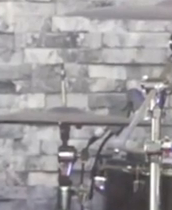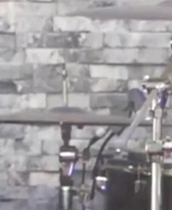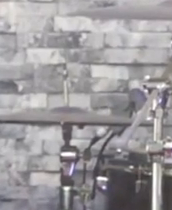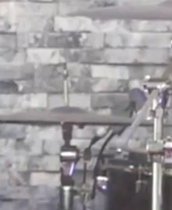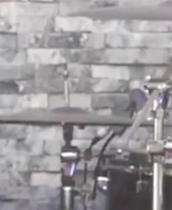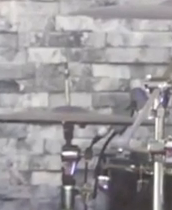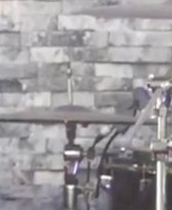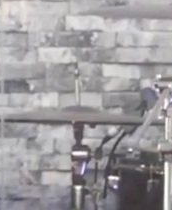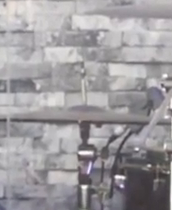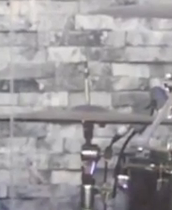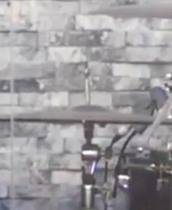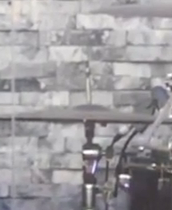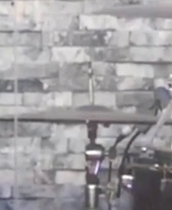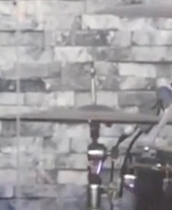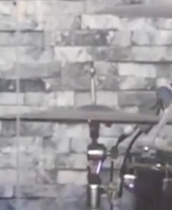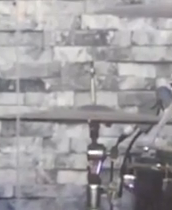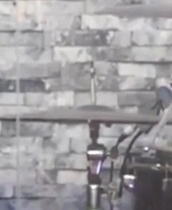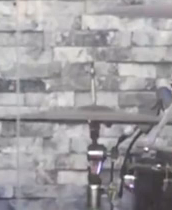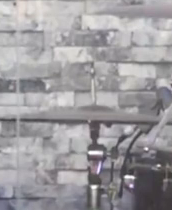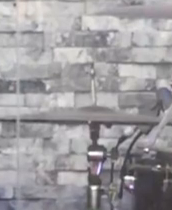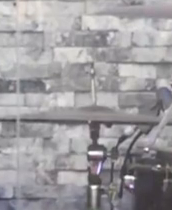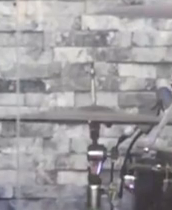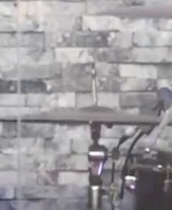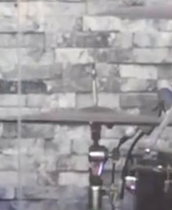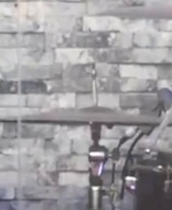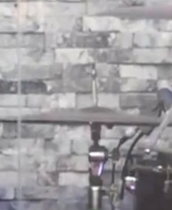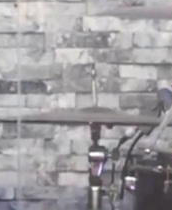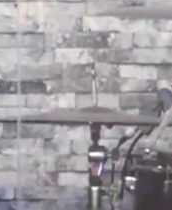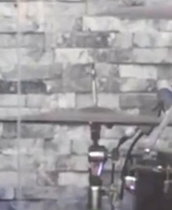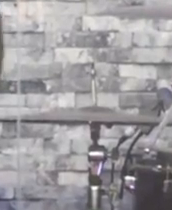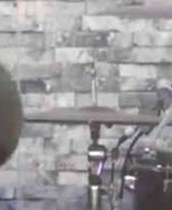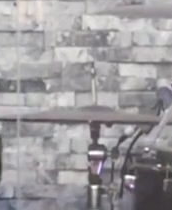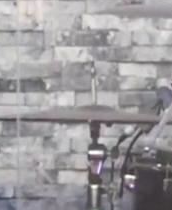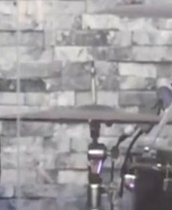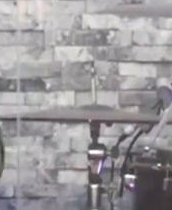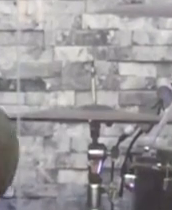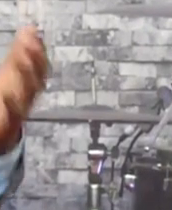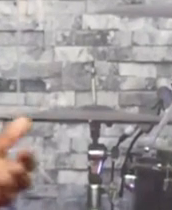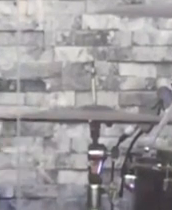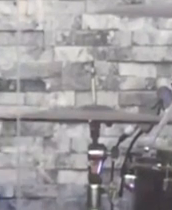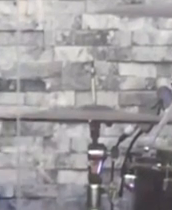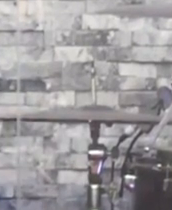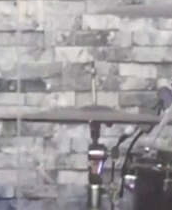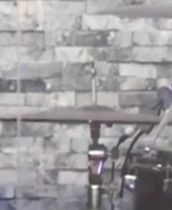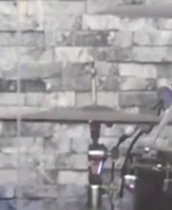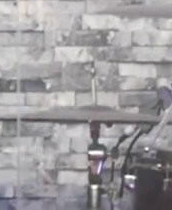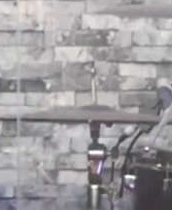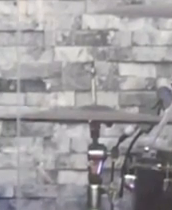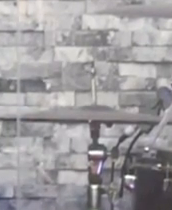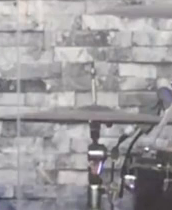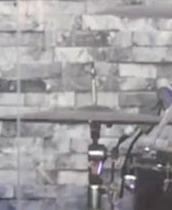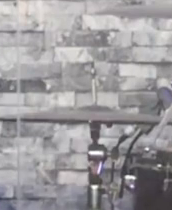Walikuwa wamezingirwa. And so they were locked inside. Walikuwa wamefungiwa ndani. Or what popular is known, they were under siege.